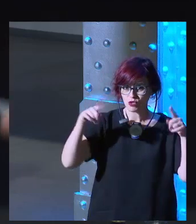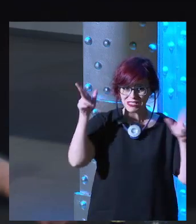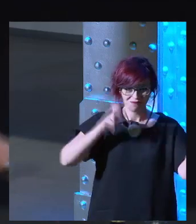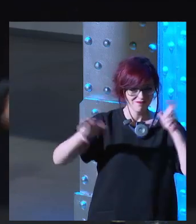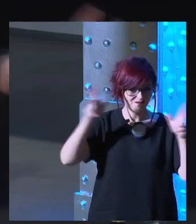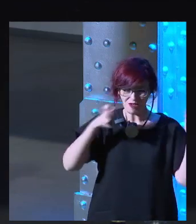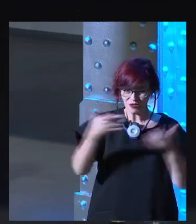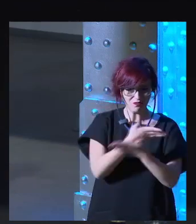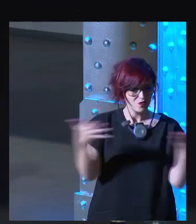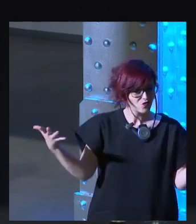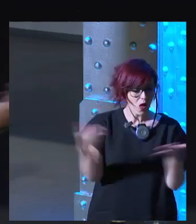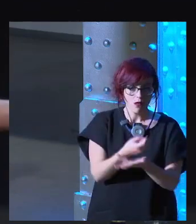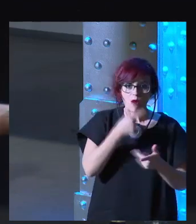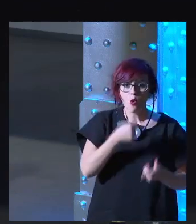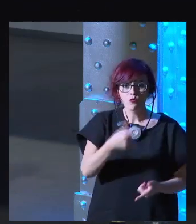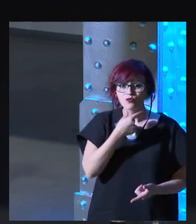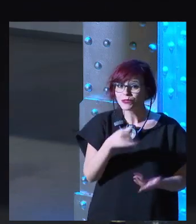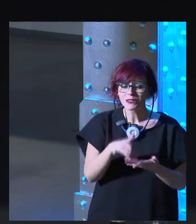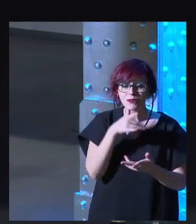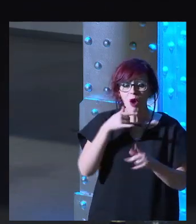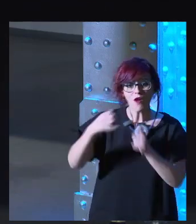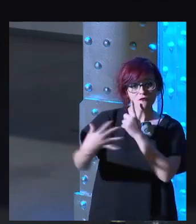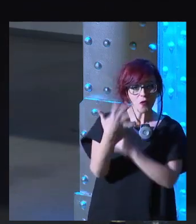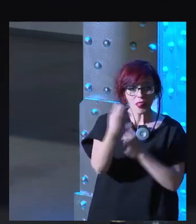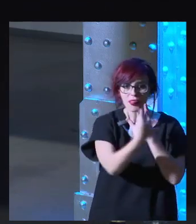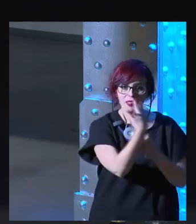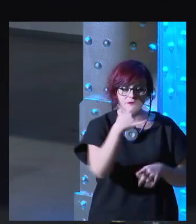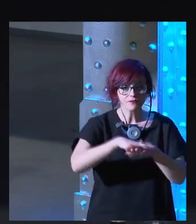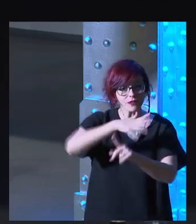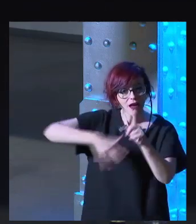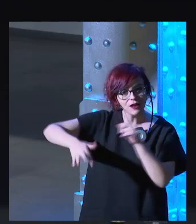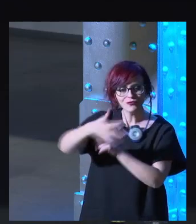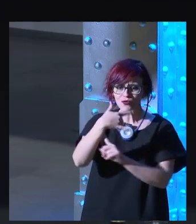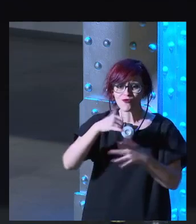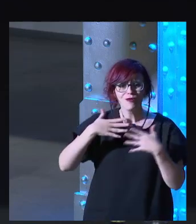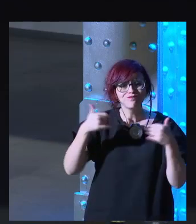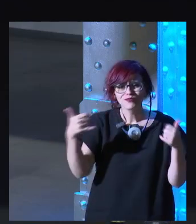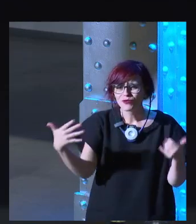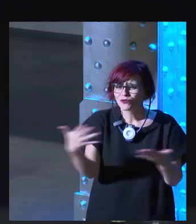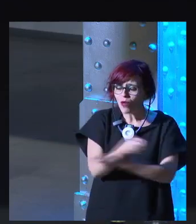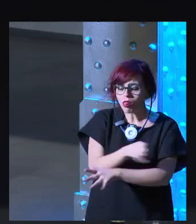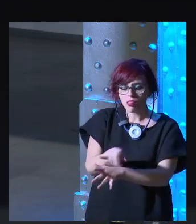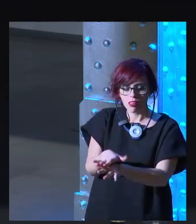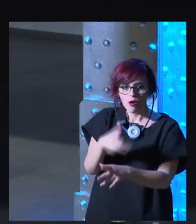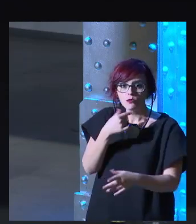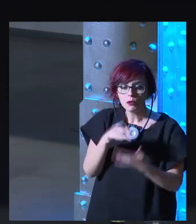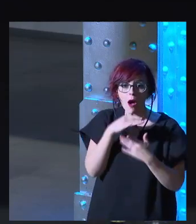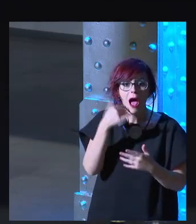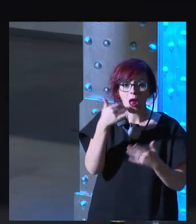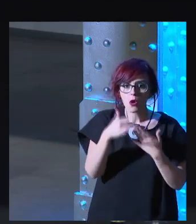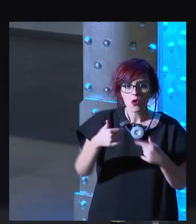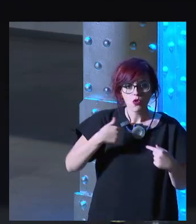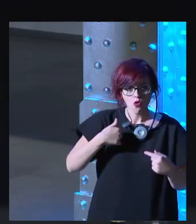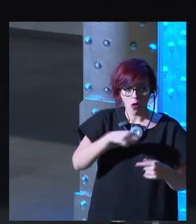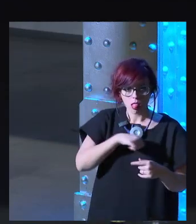like that. I like having influences, coming all around me, things that I wouldn't necessarily find myself. And having